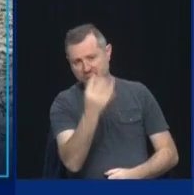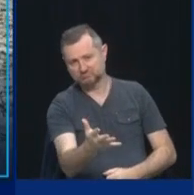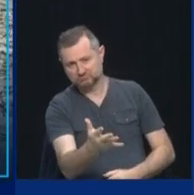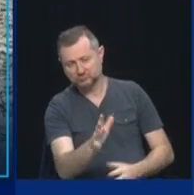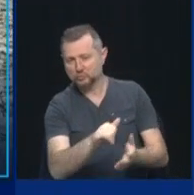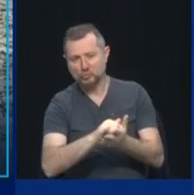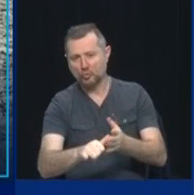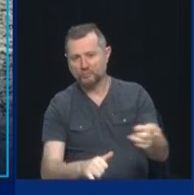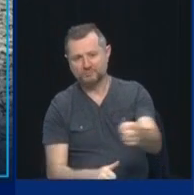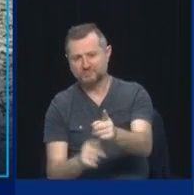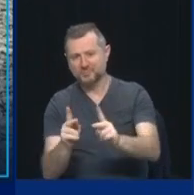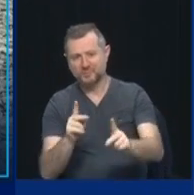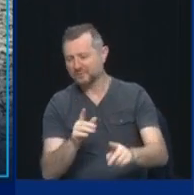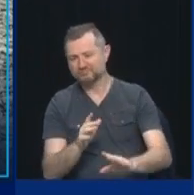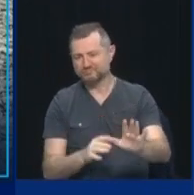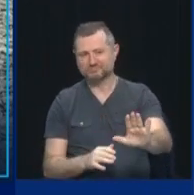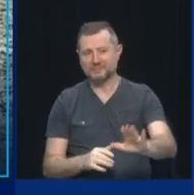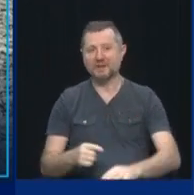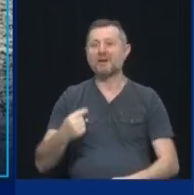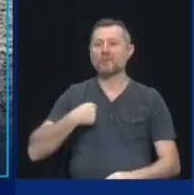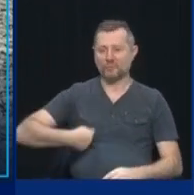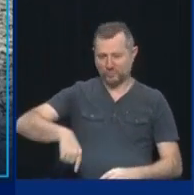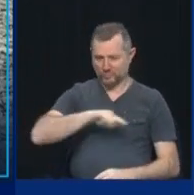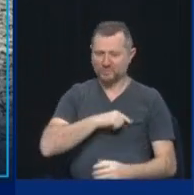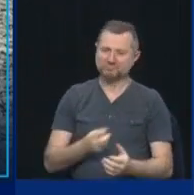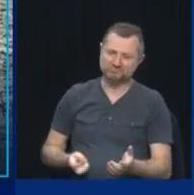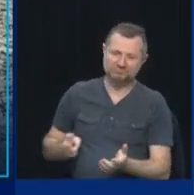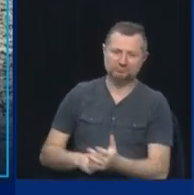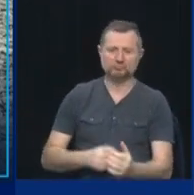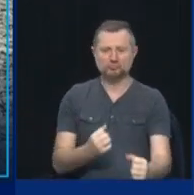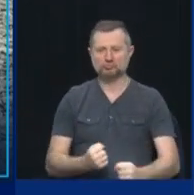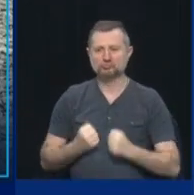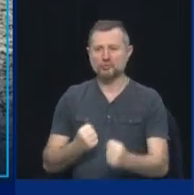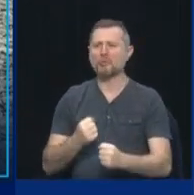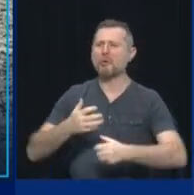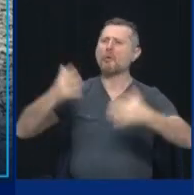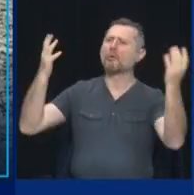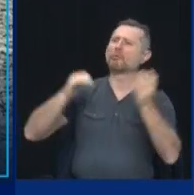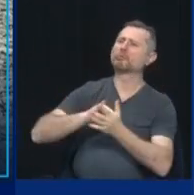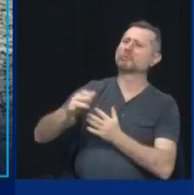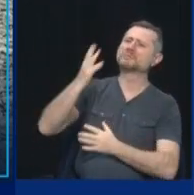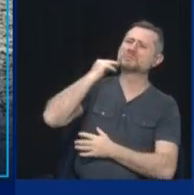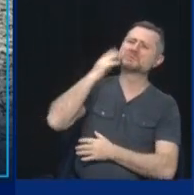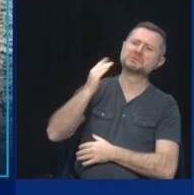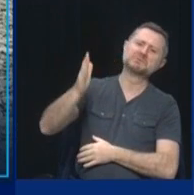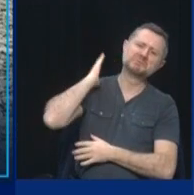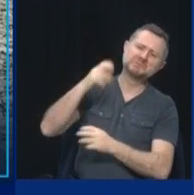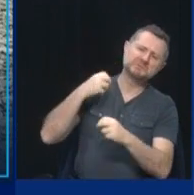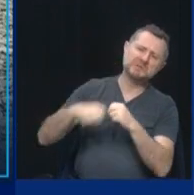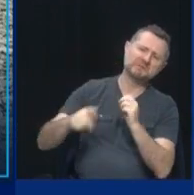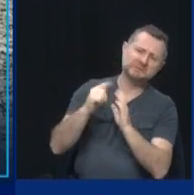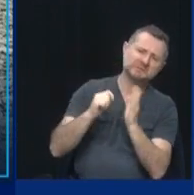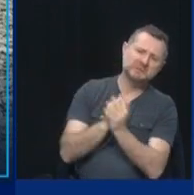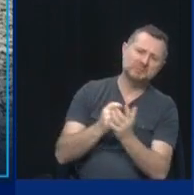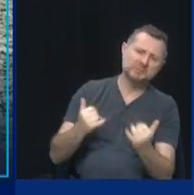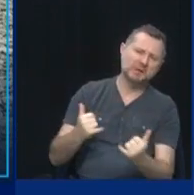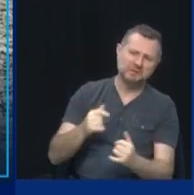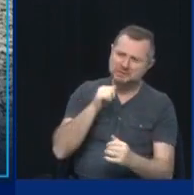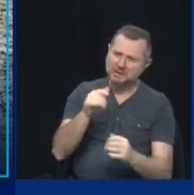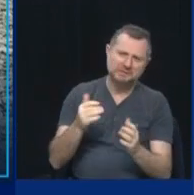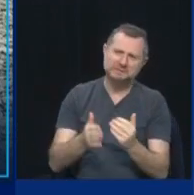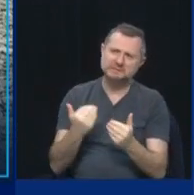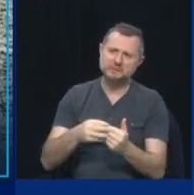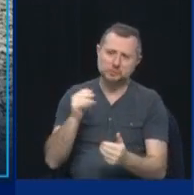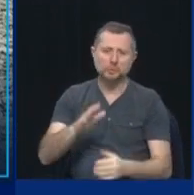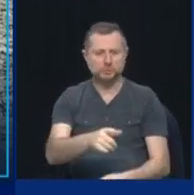We got up and we got up stronger. Well, the city's going through a tough time. Yes, the city's going through a tough time. It's gone